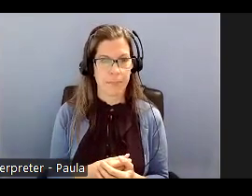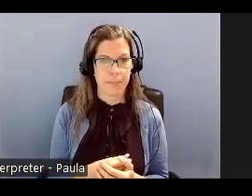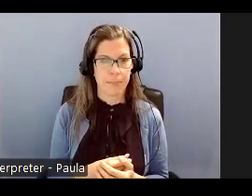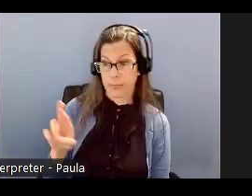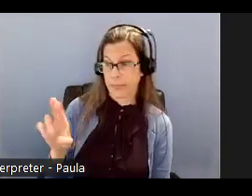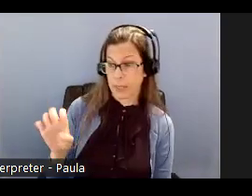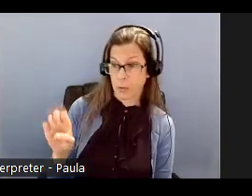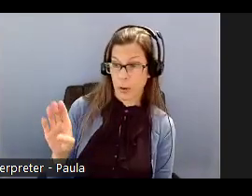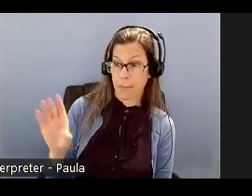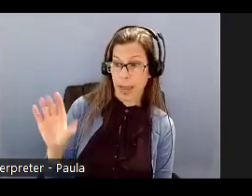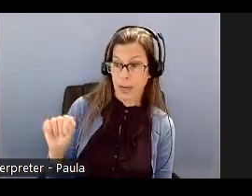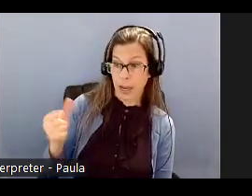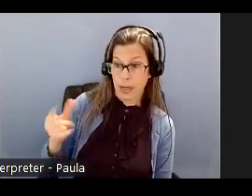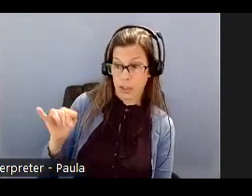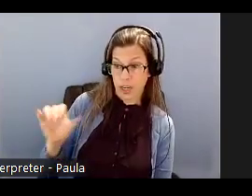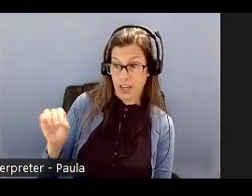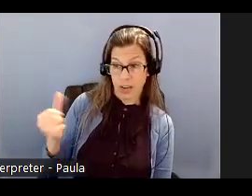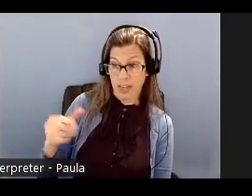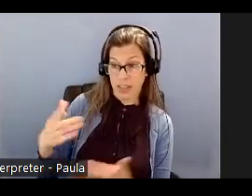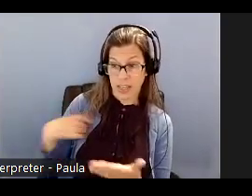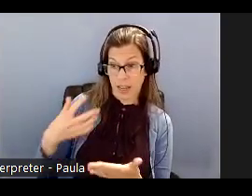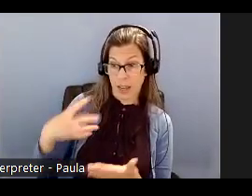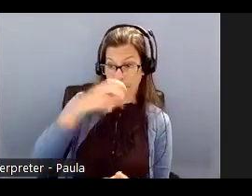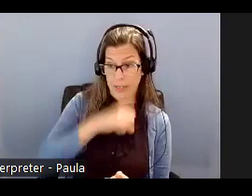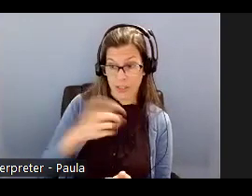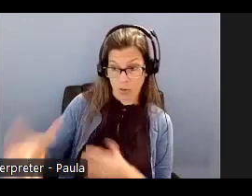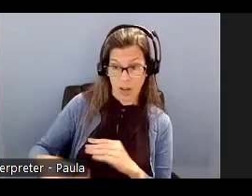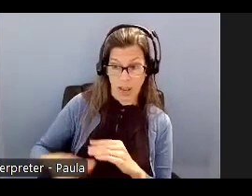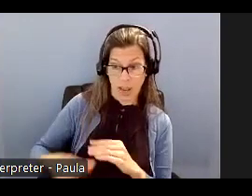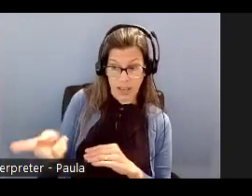Rebecca, Gio, anything I might be missing there?